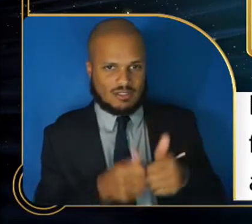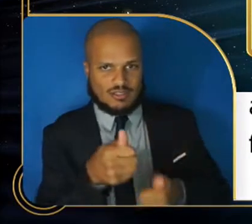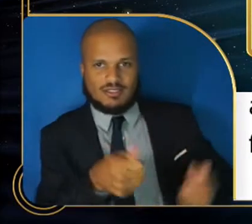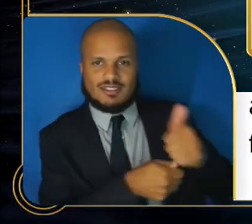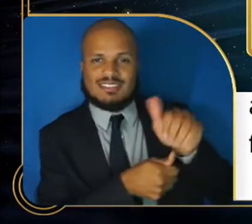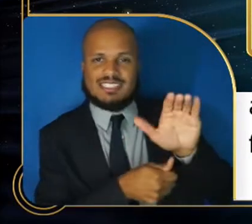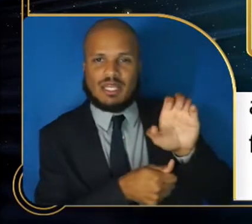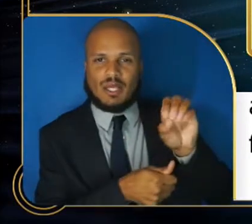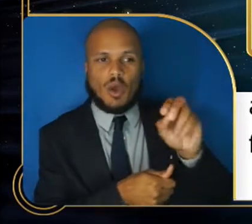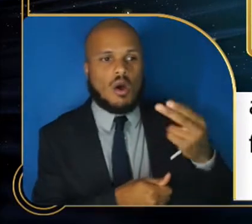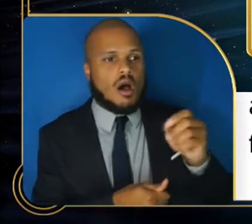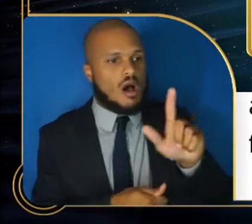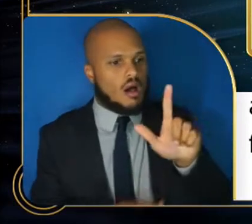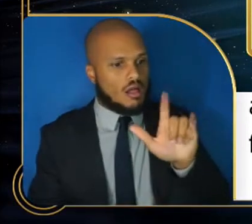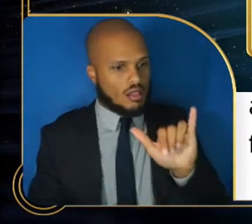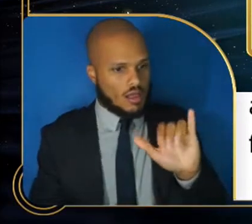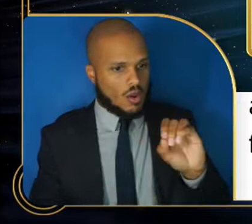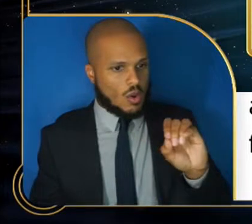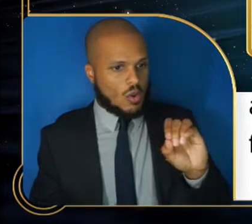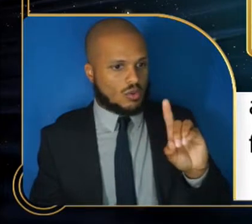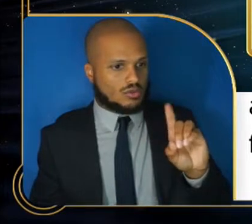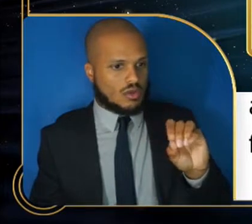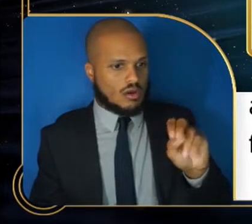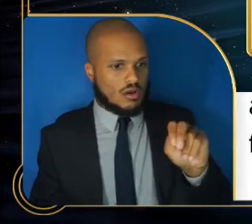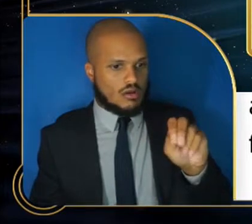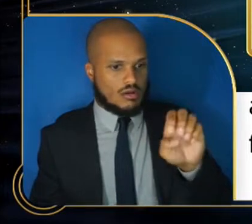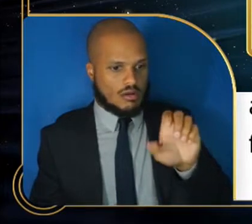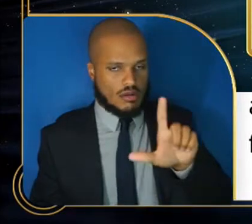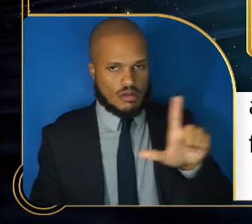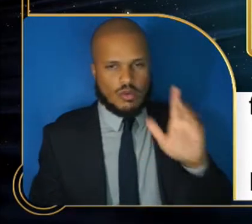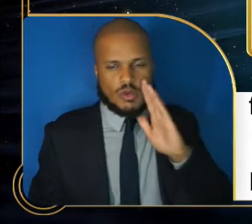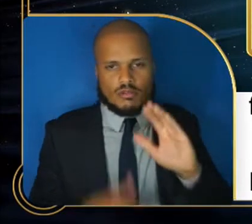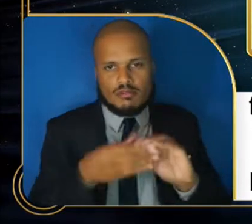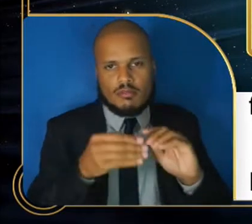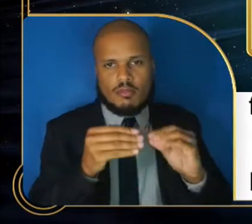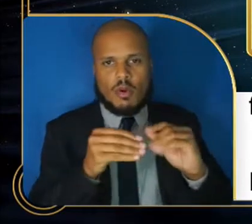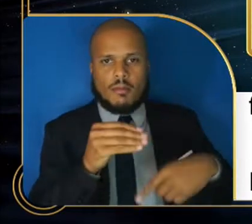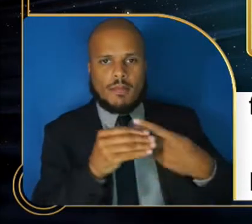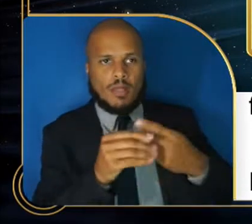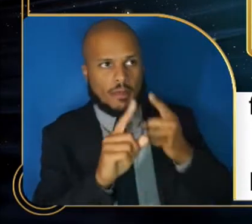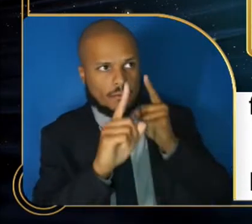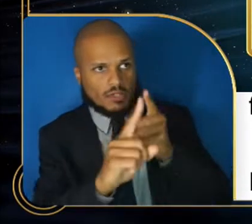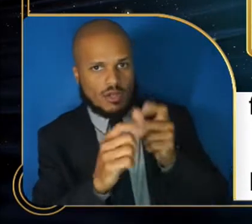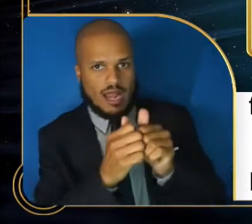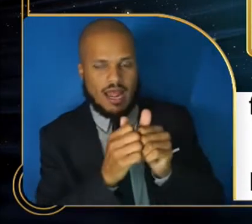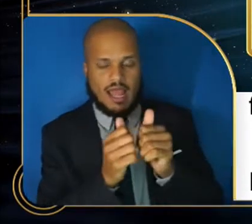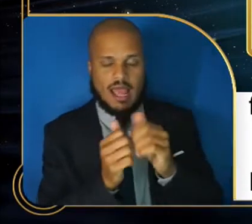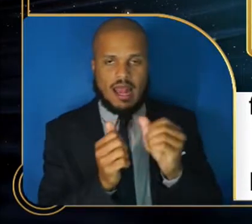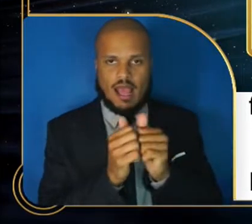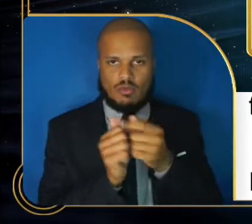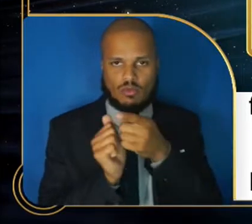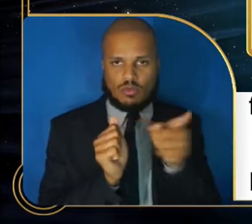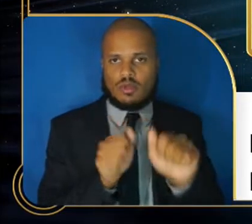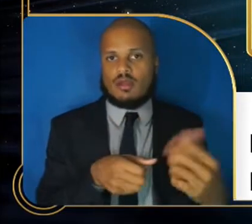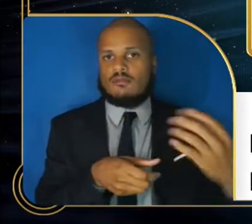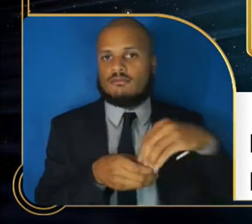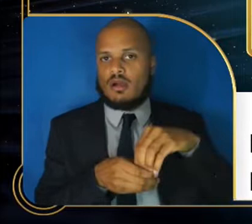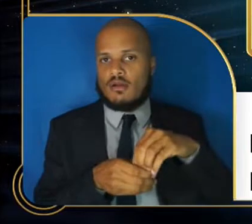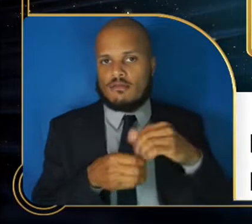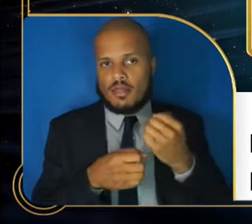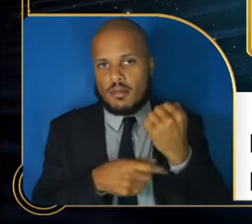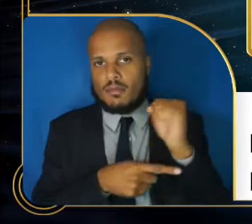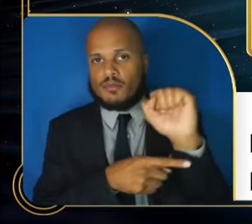who will talk to us more about the Bazelon Center's mission and how you can be a part of this movement.